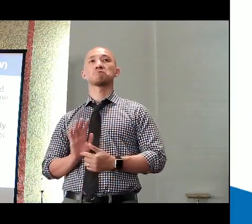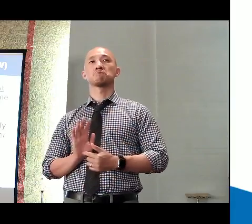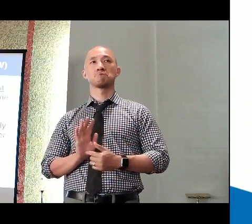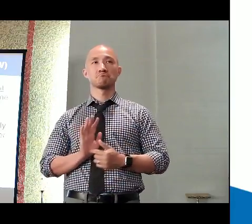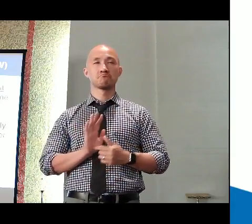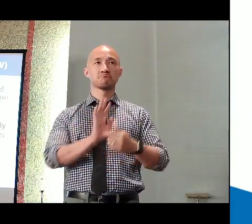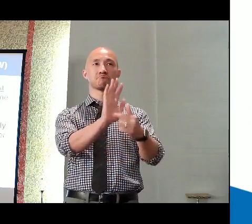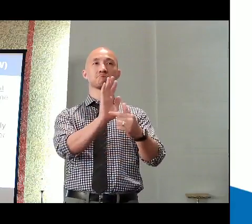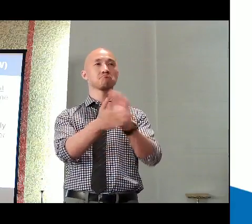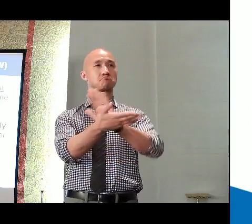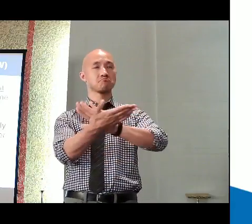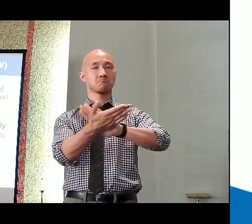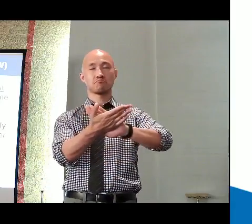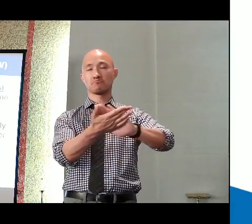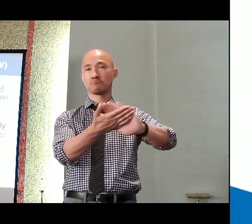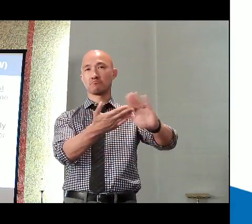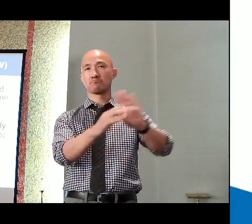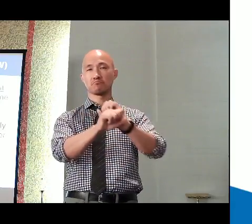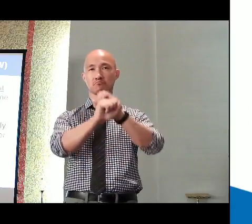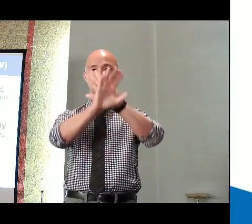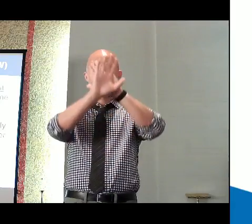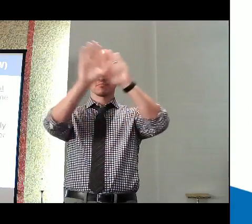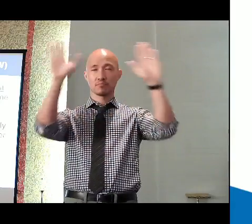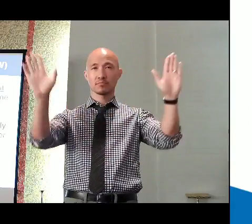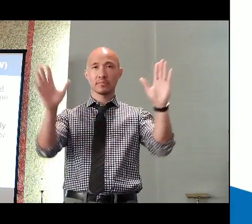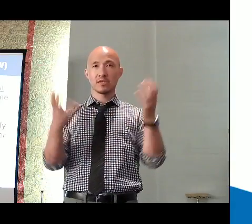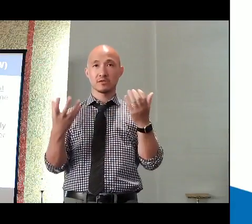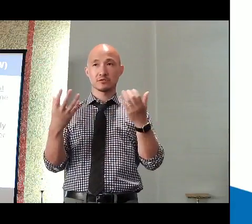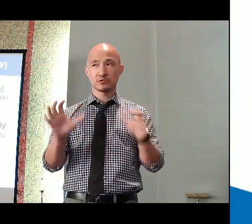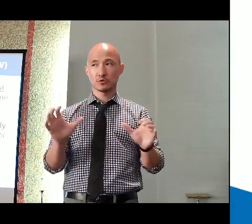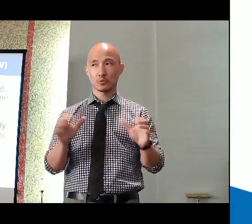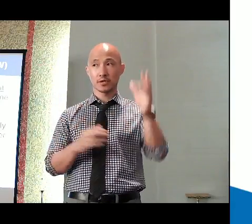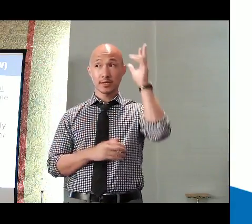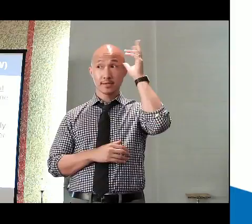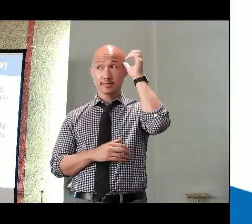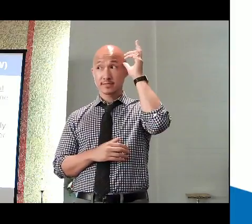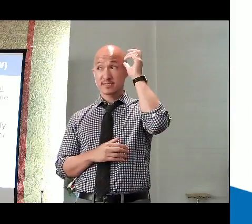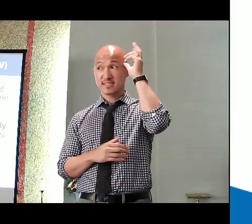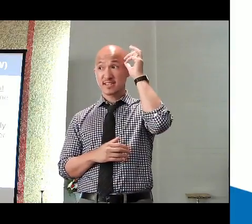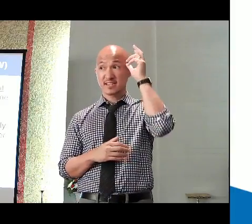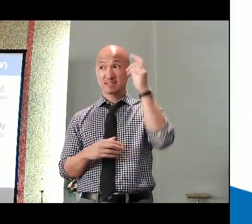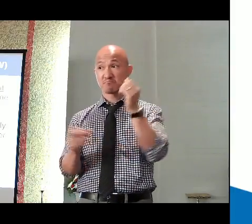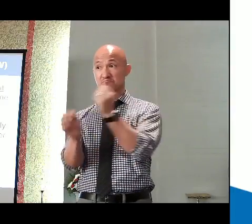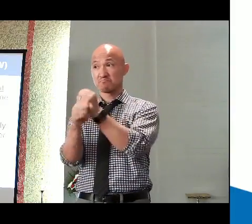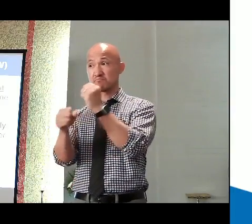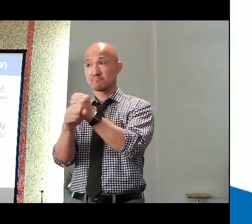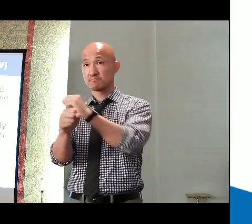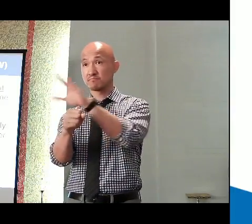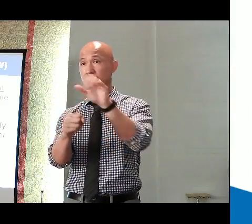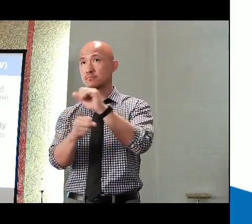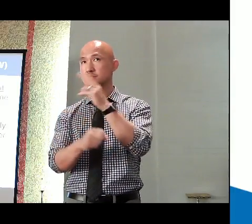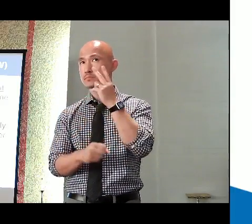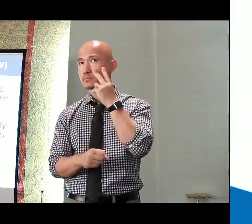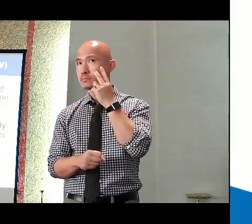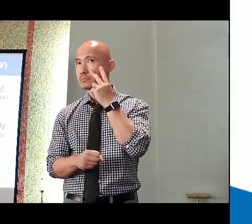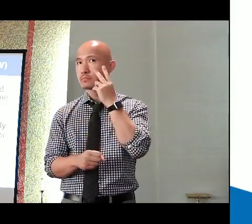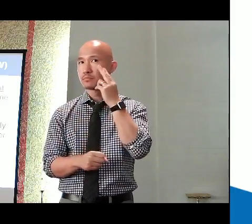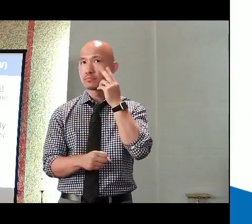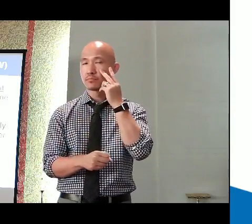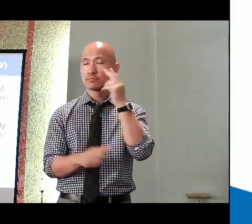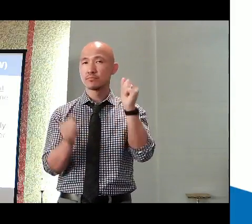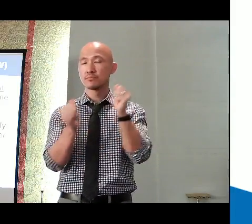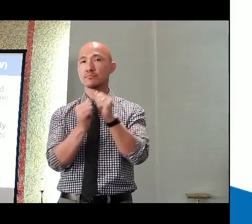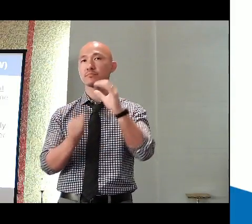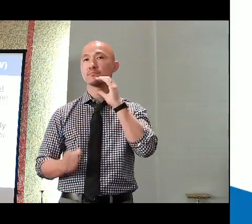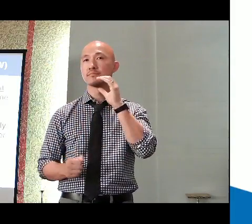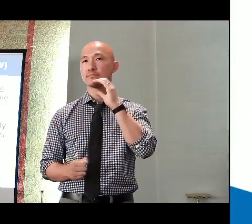is my head, and as a mark of headship, of a holy headship towards my wife.